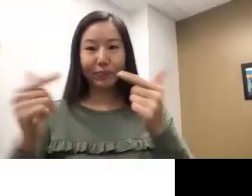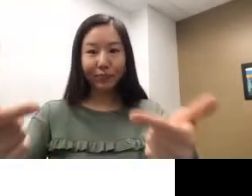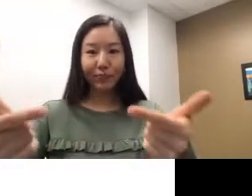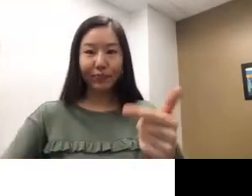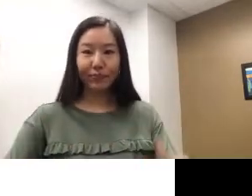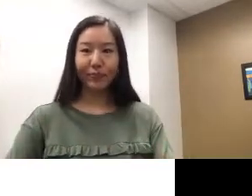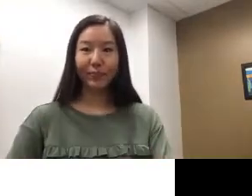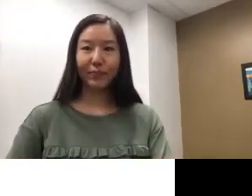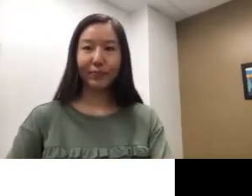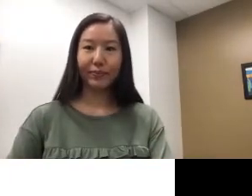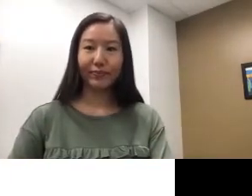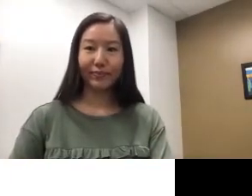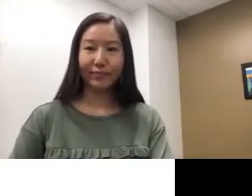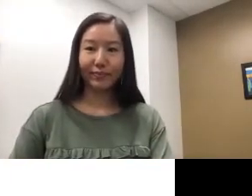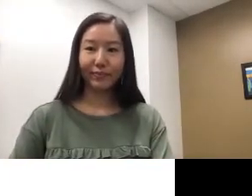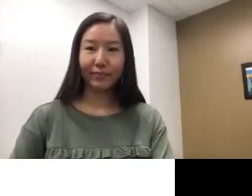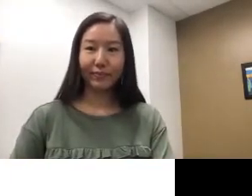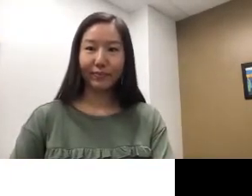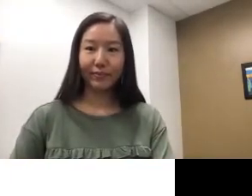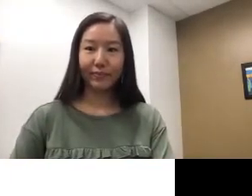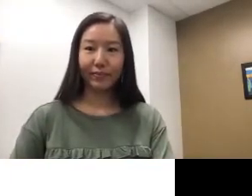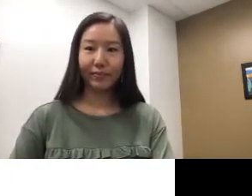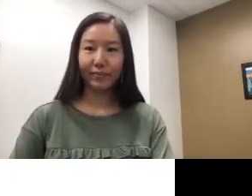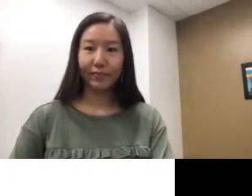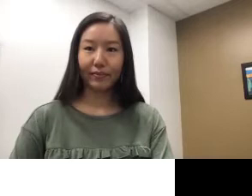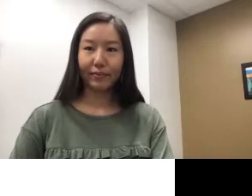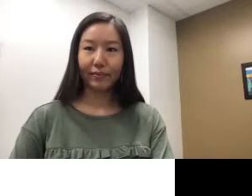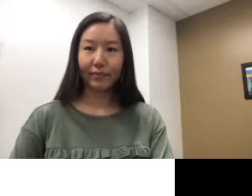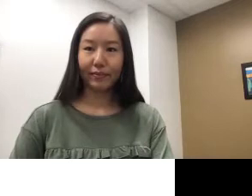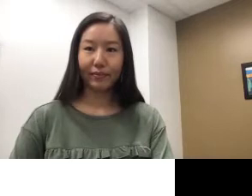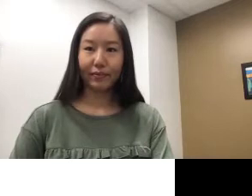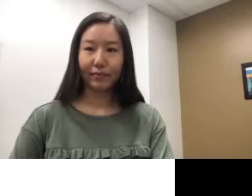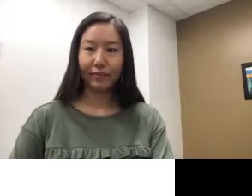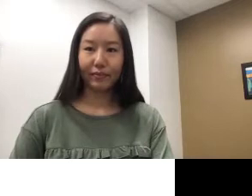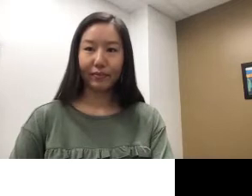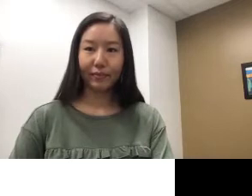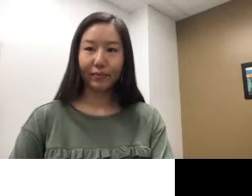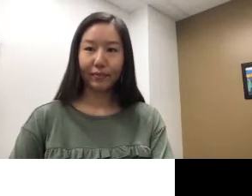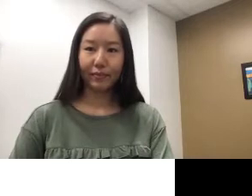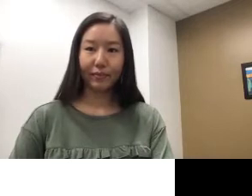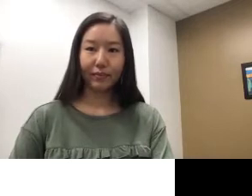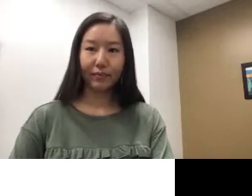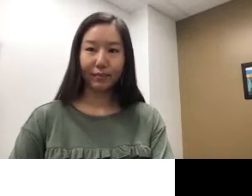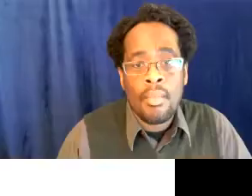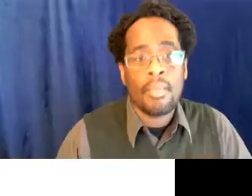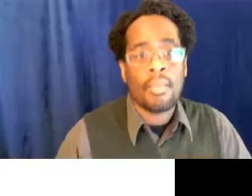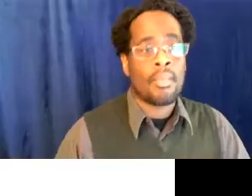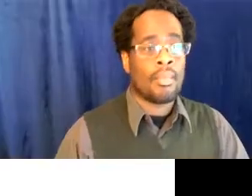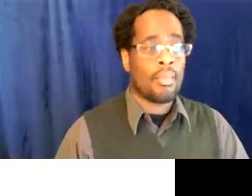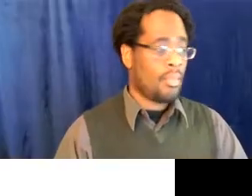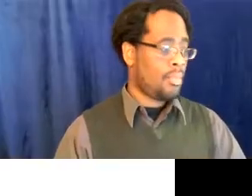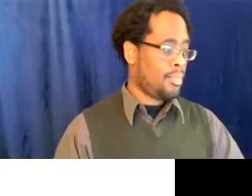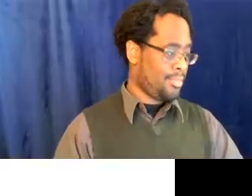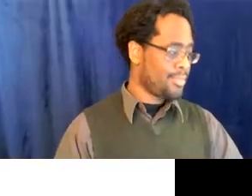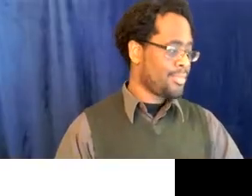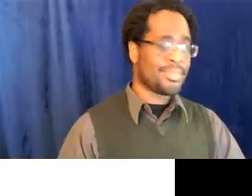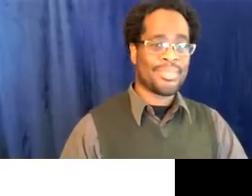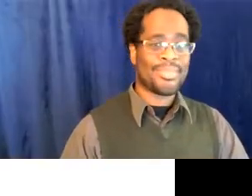deaf natives develop the 3D signing avatars. And I'll pass it on to Joseph.